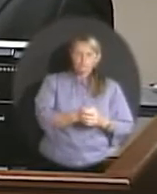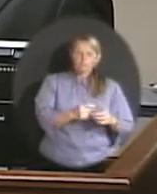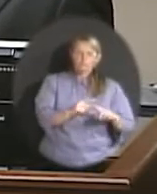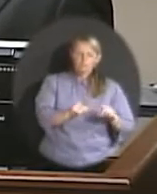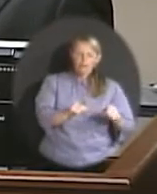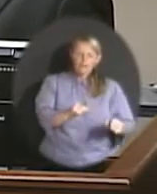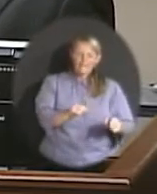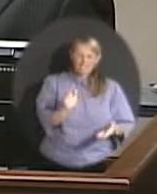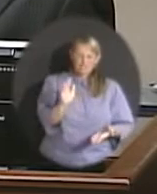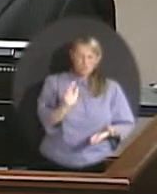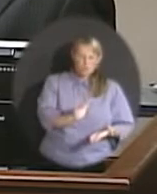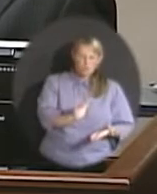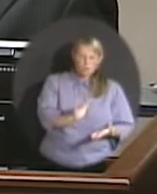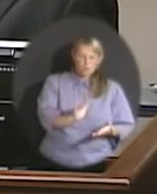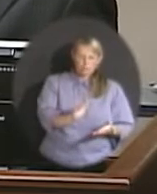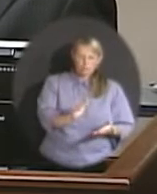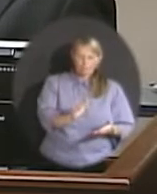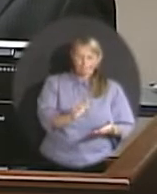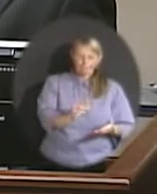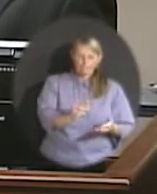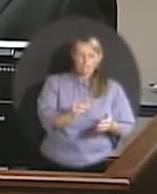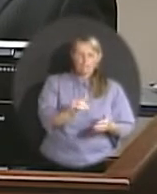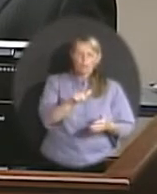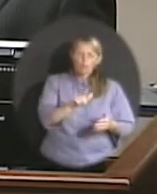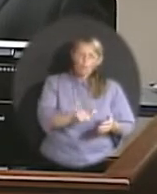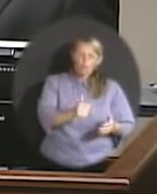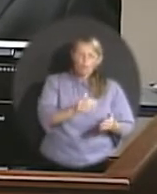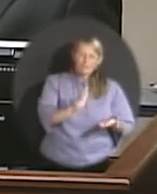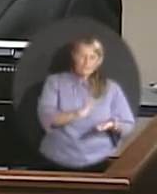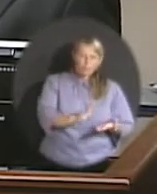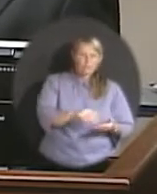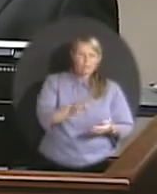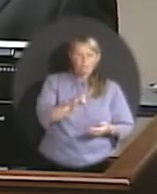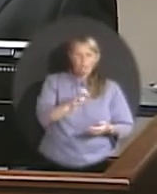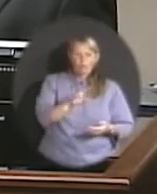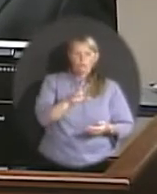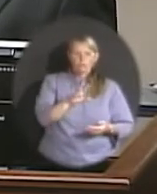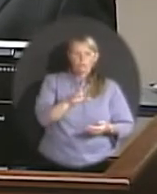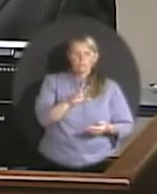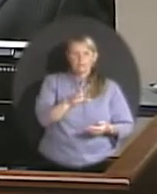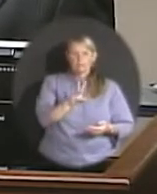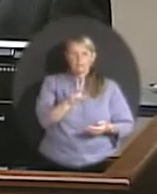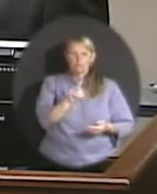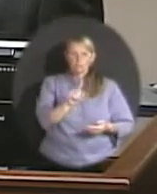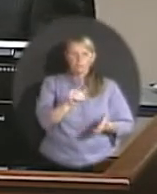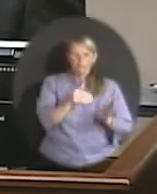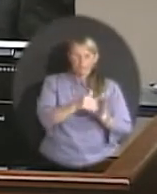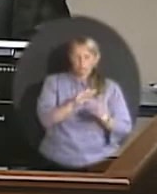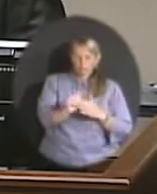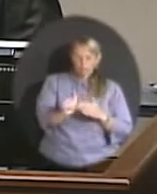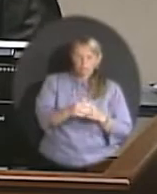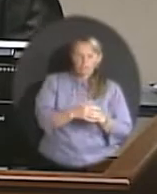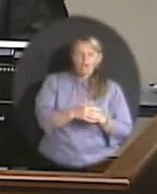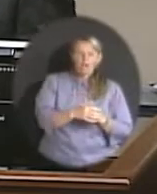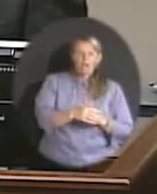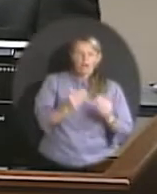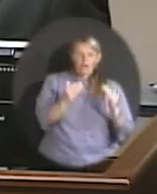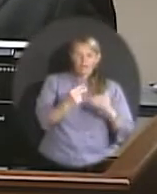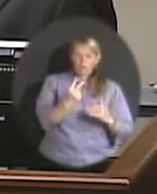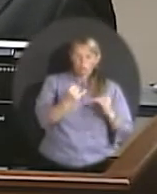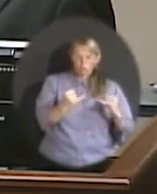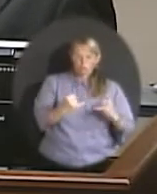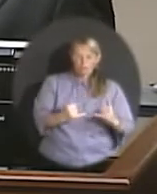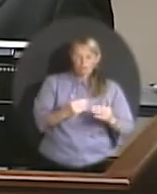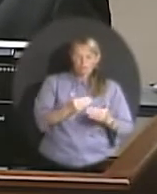decrease, only $461,000. The only caution I have on these two lines, in the next 4 years, we have